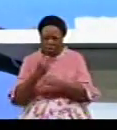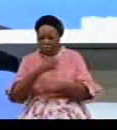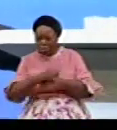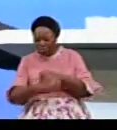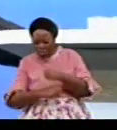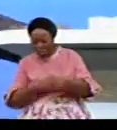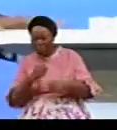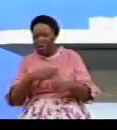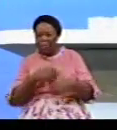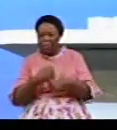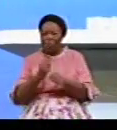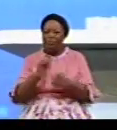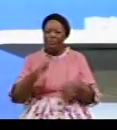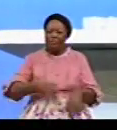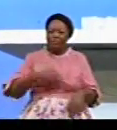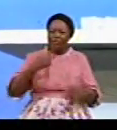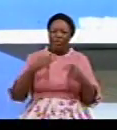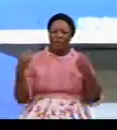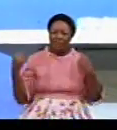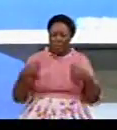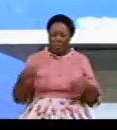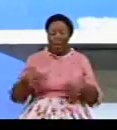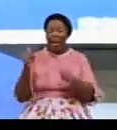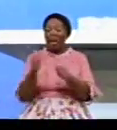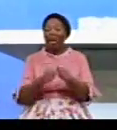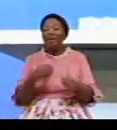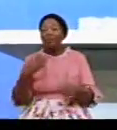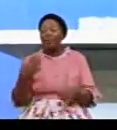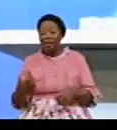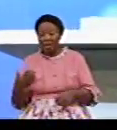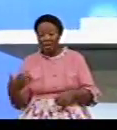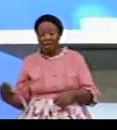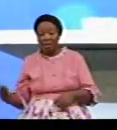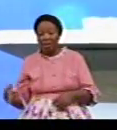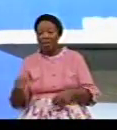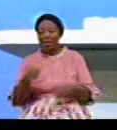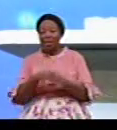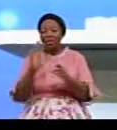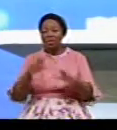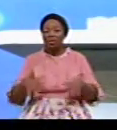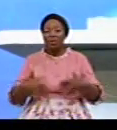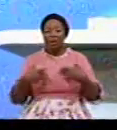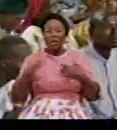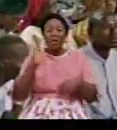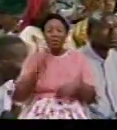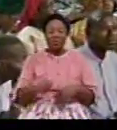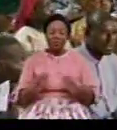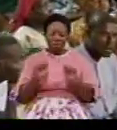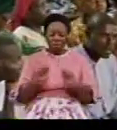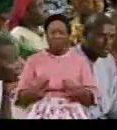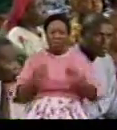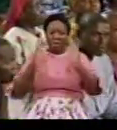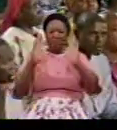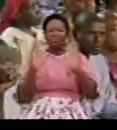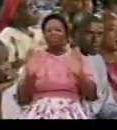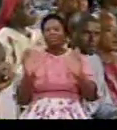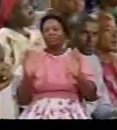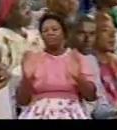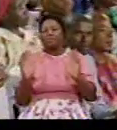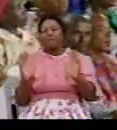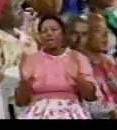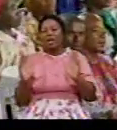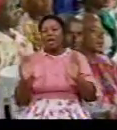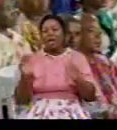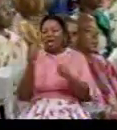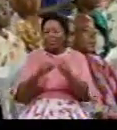will bless your going out. He'll bless your coming in. He'll bless your traveling. He will bless your